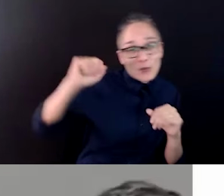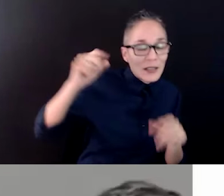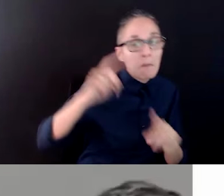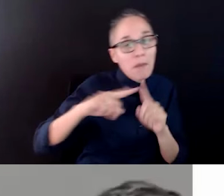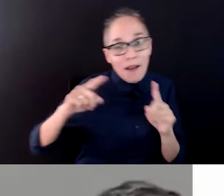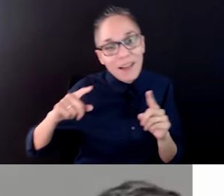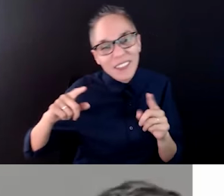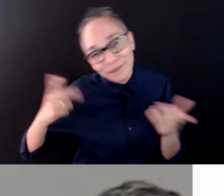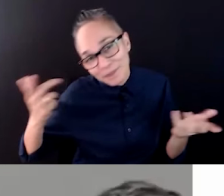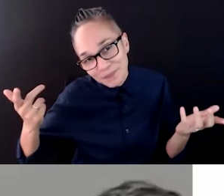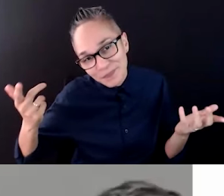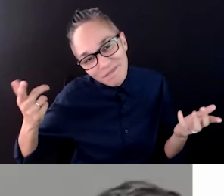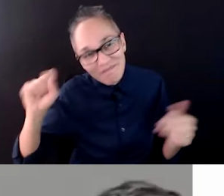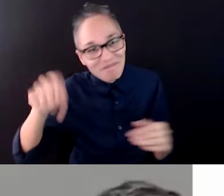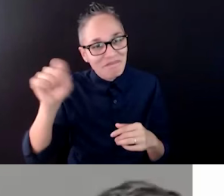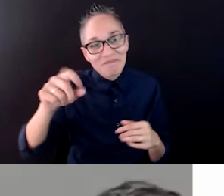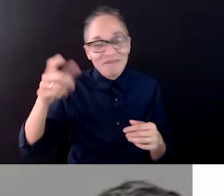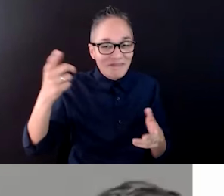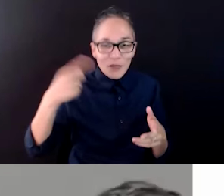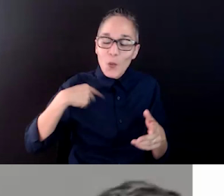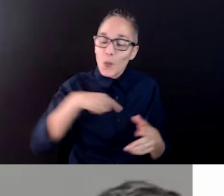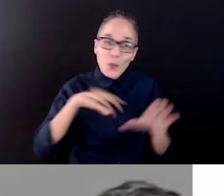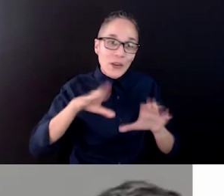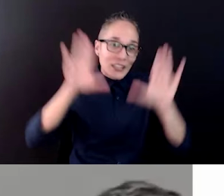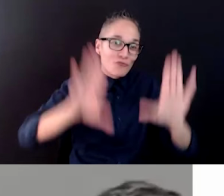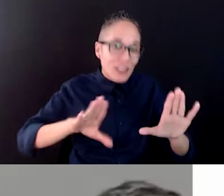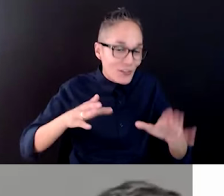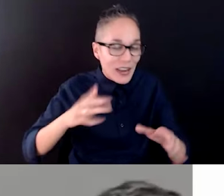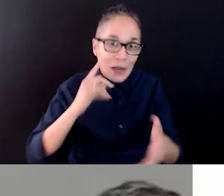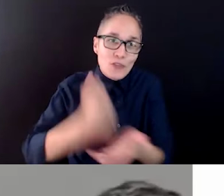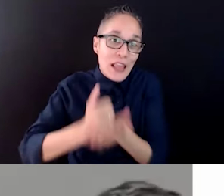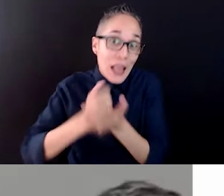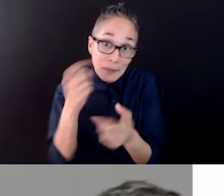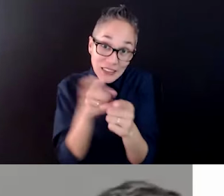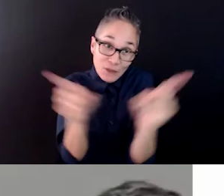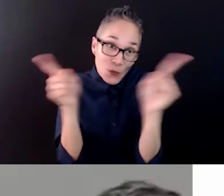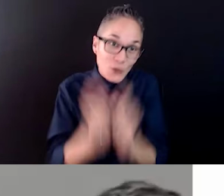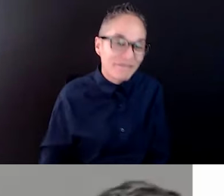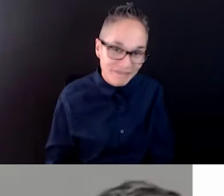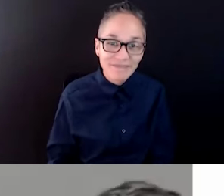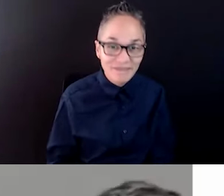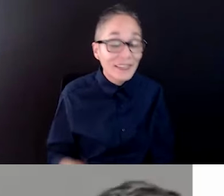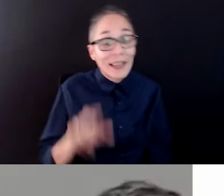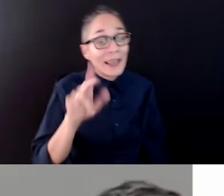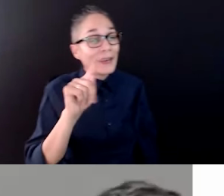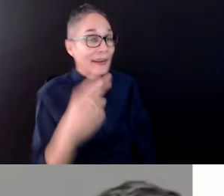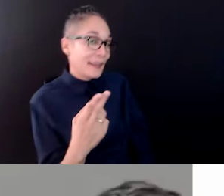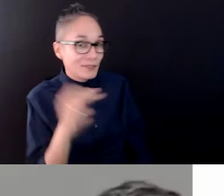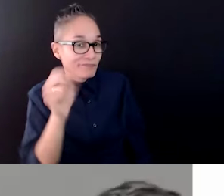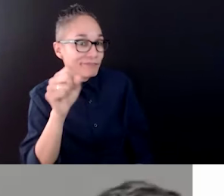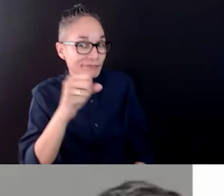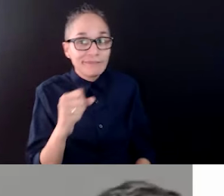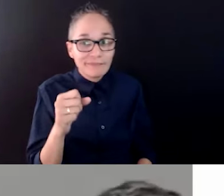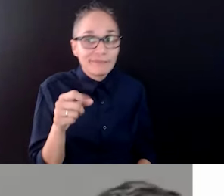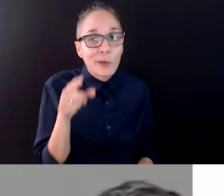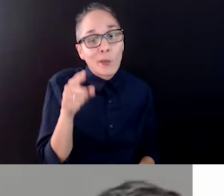does. Yeah. But I think that we did really, really good, and it helped because of you guys. So Yeah, and likewise, I mean, so